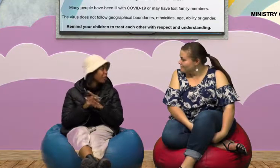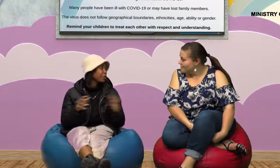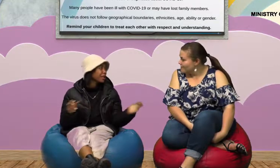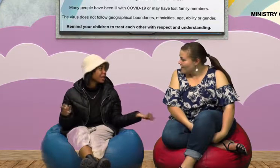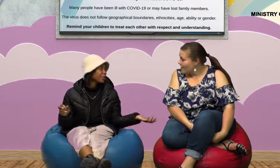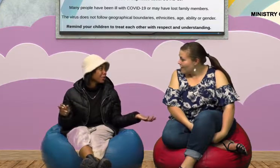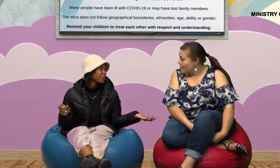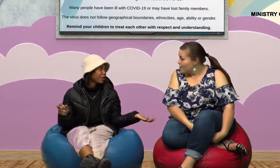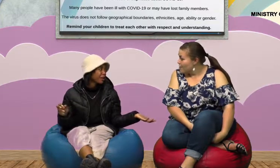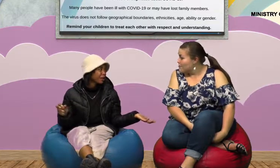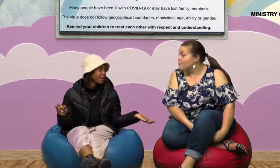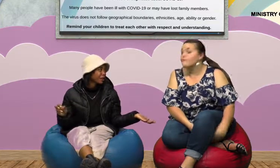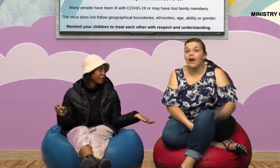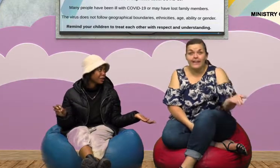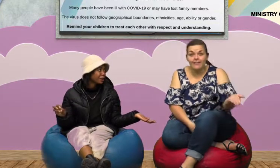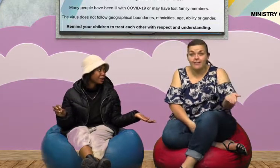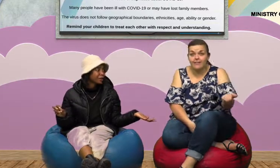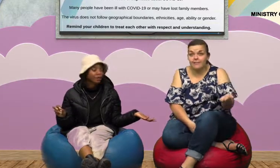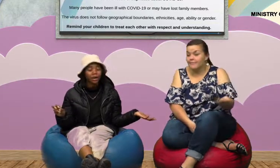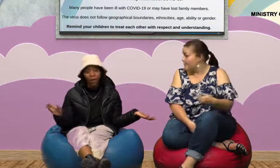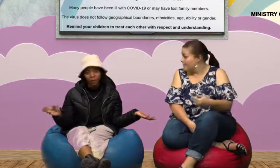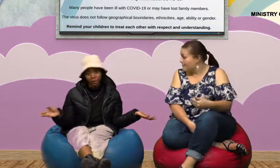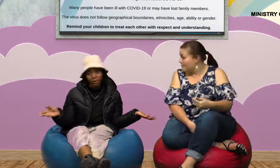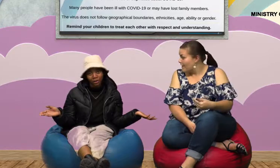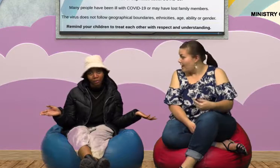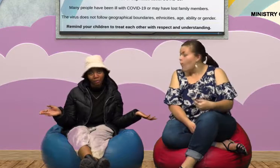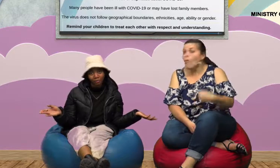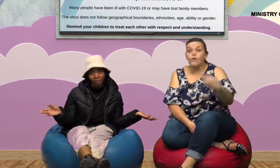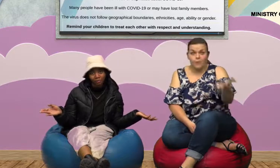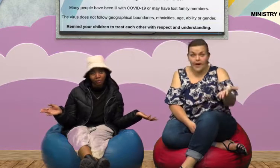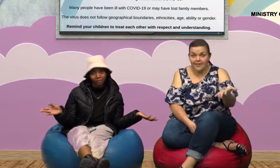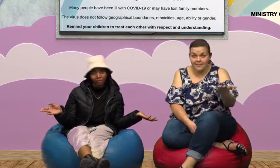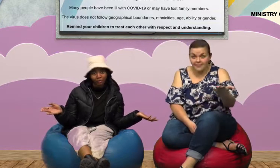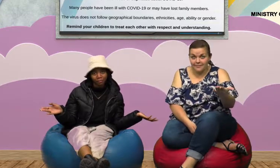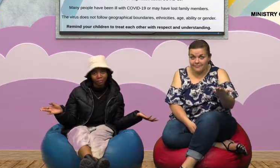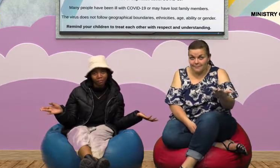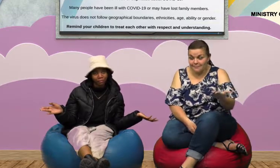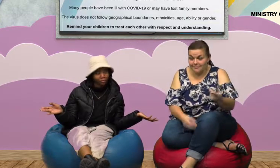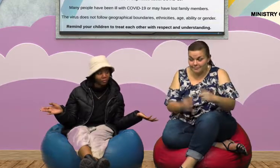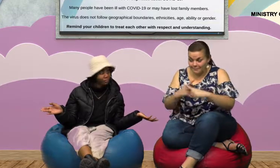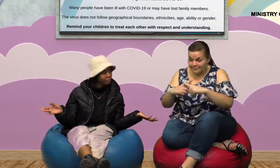Oh, we're already at soft and hard now. Right. Left. All right.